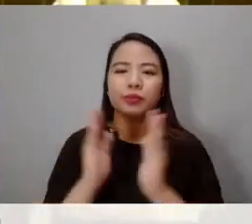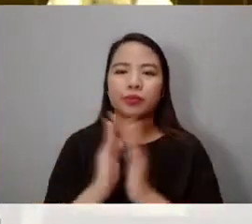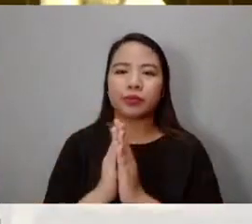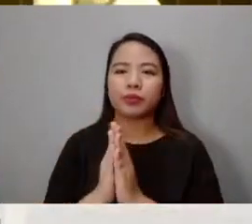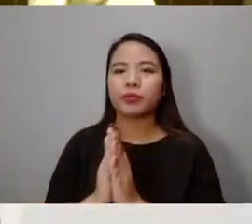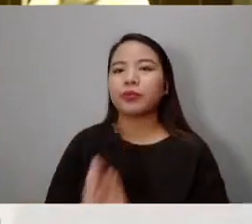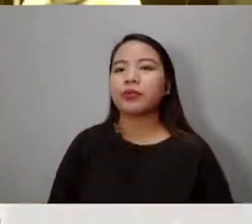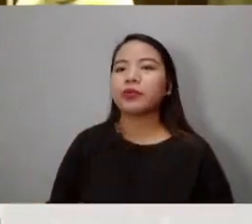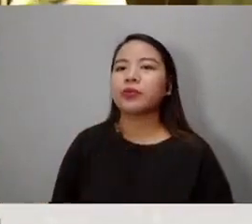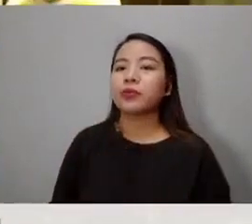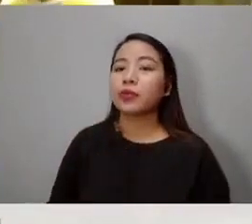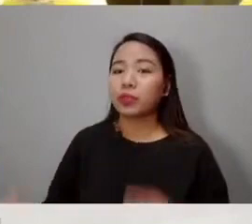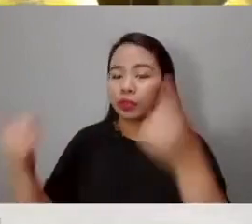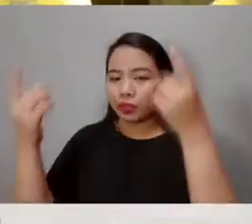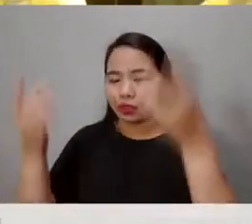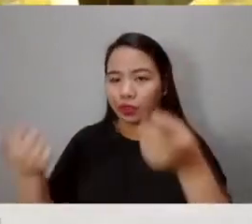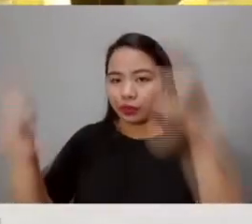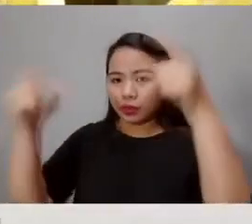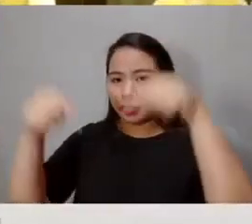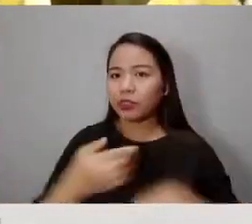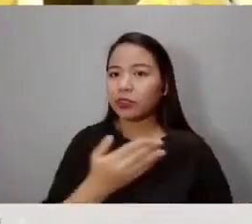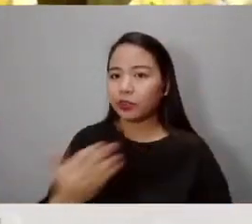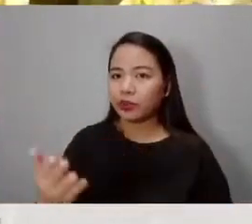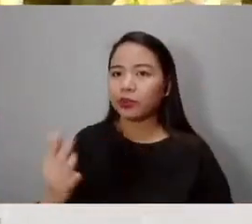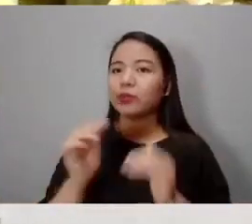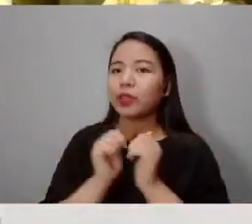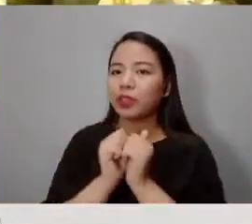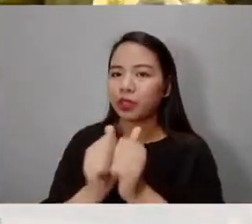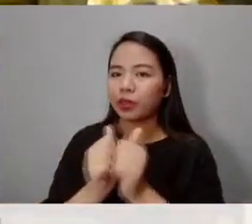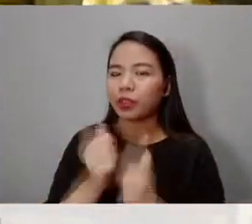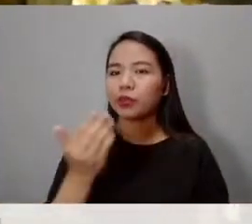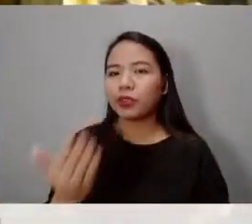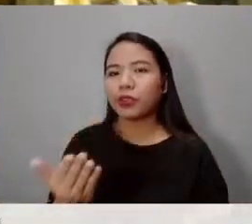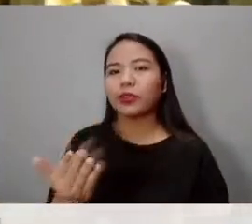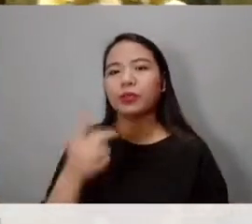down on you and remain with you forever.